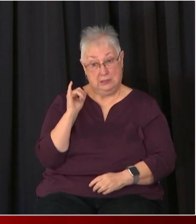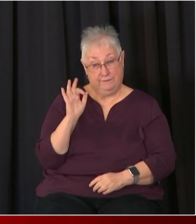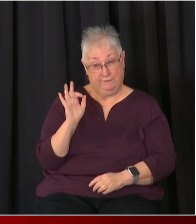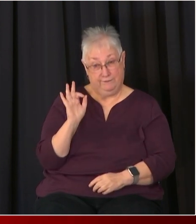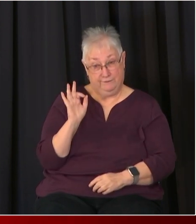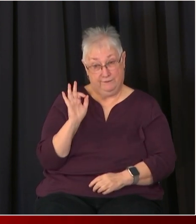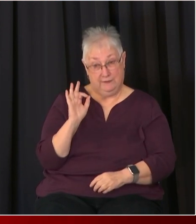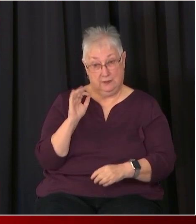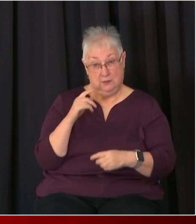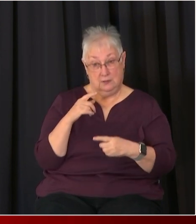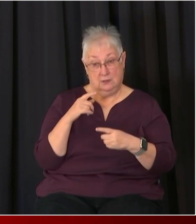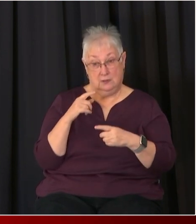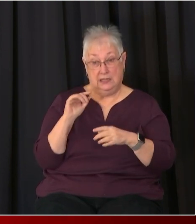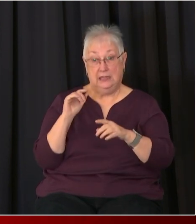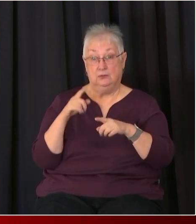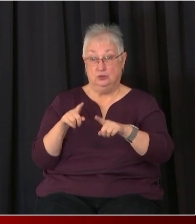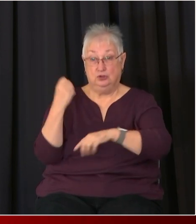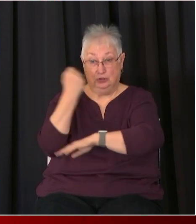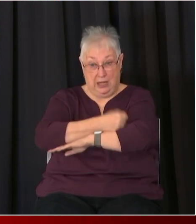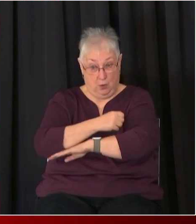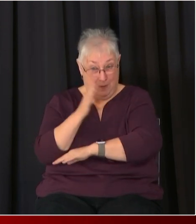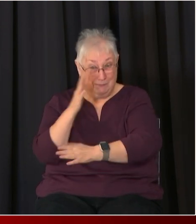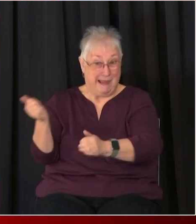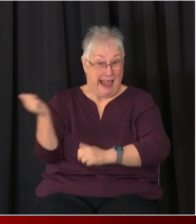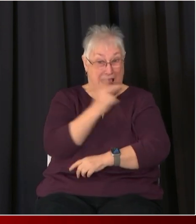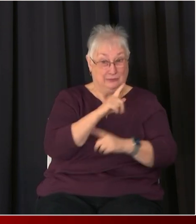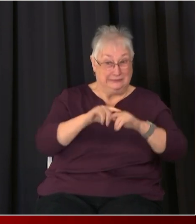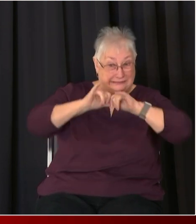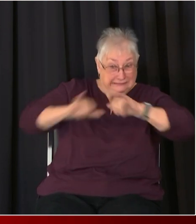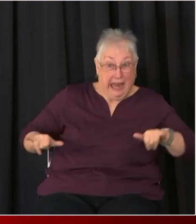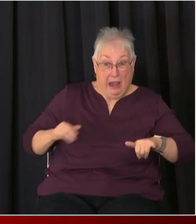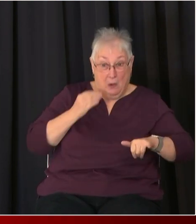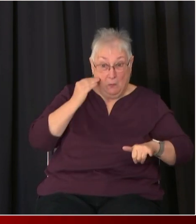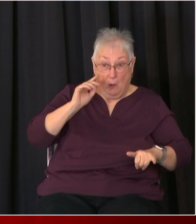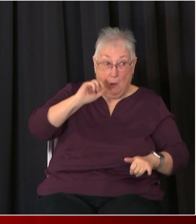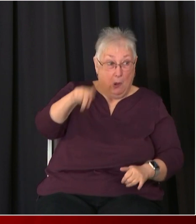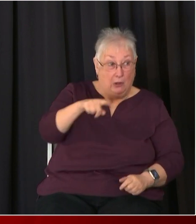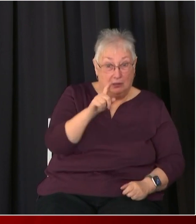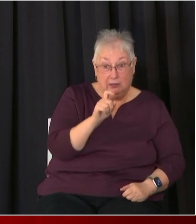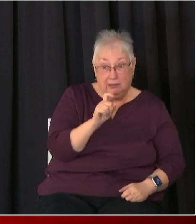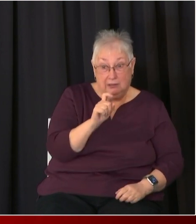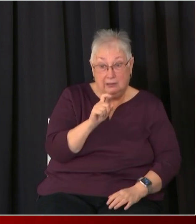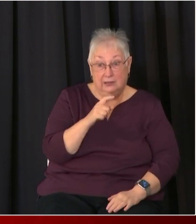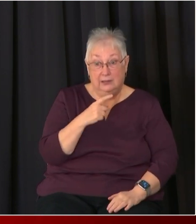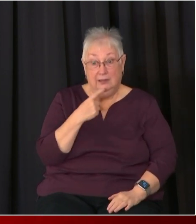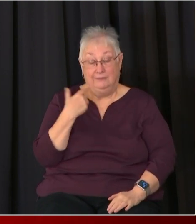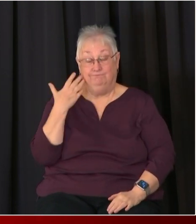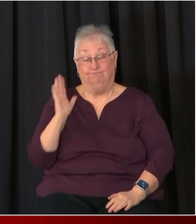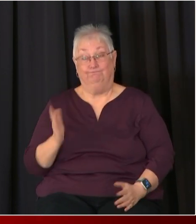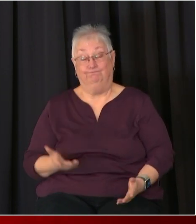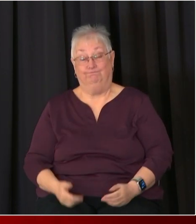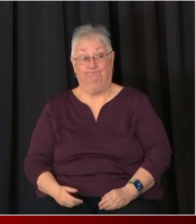that, to go to reissue a stay-at-home order? I don't know.